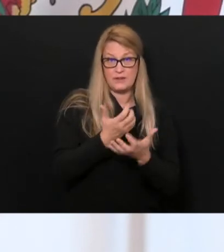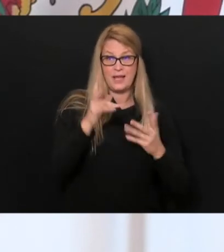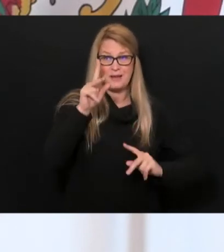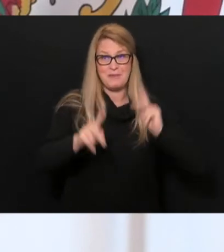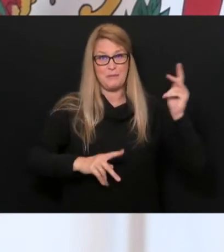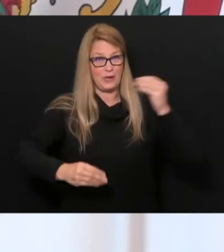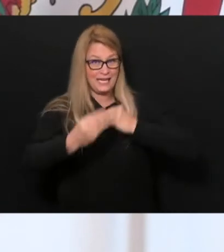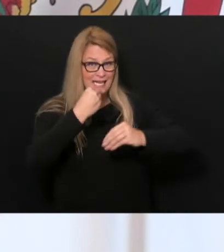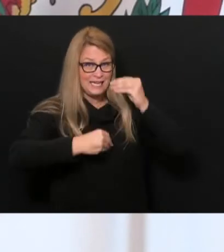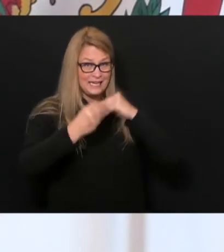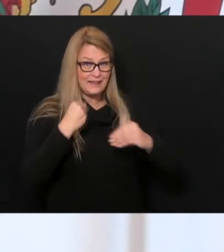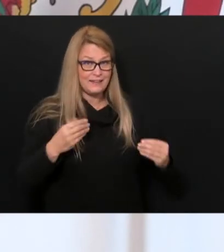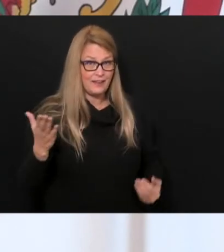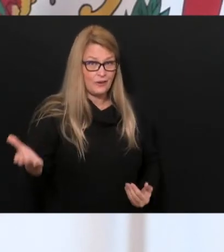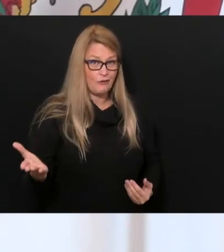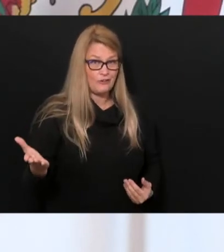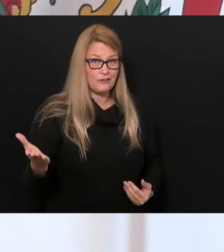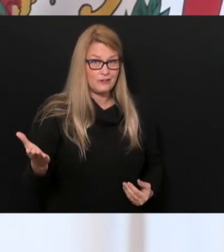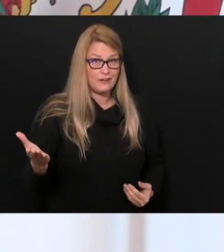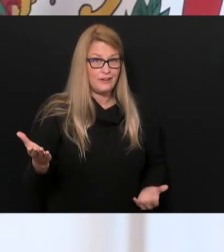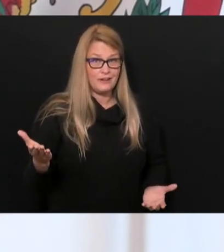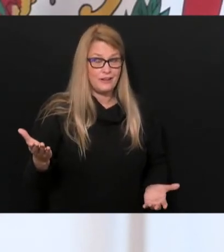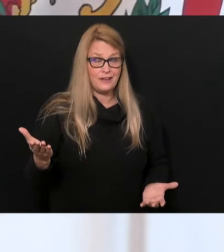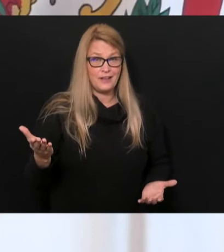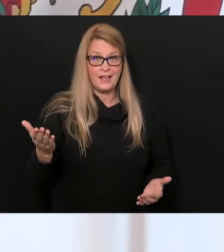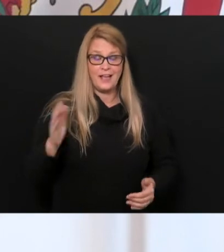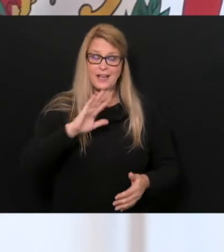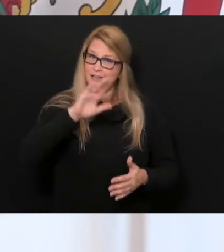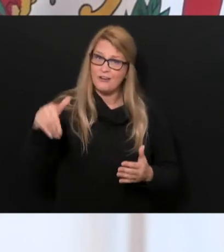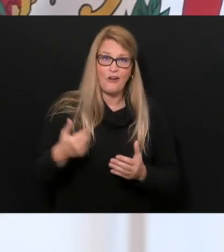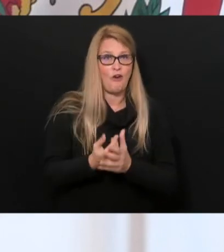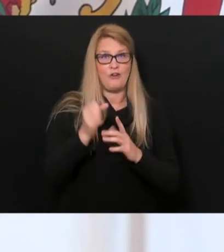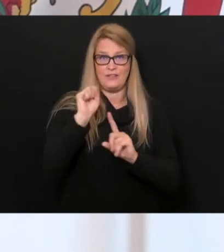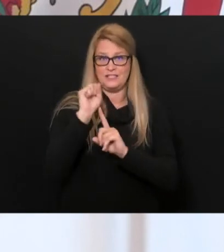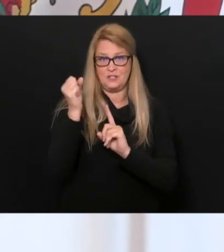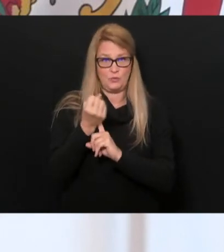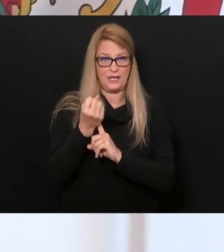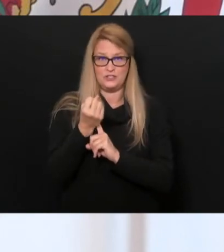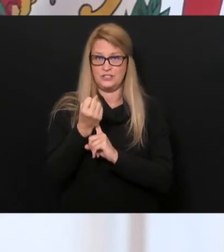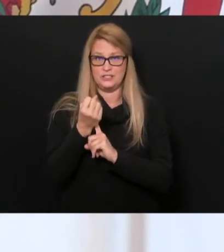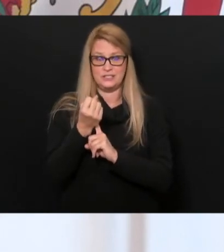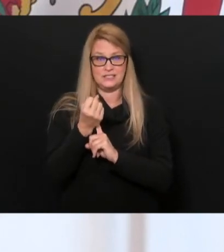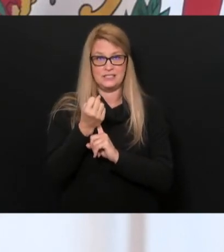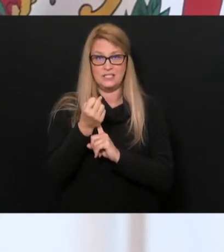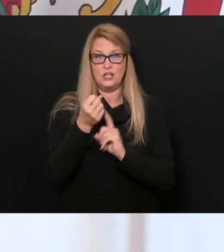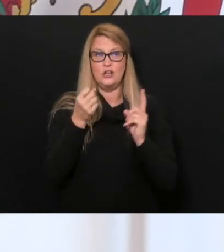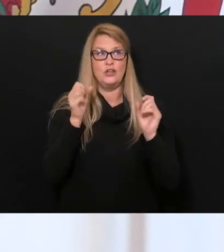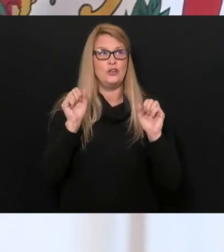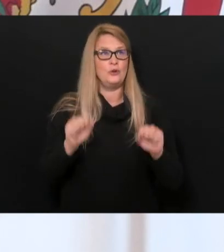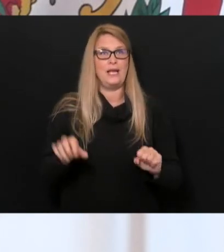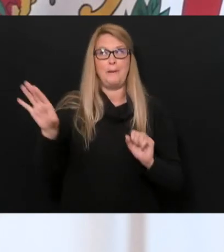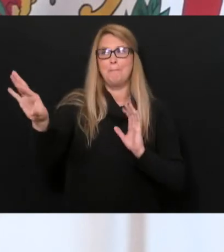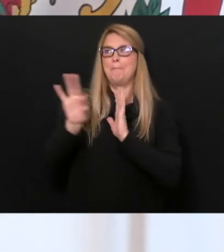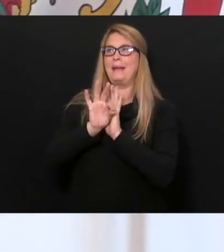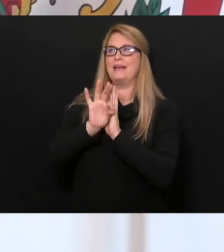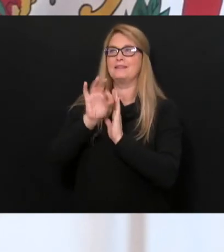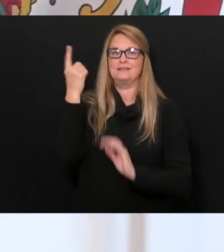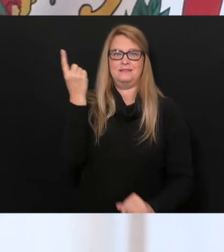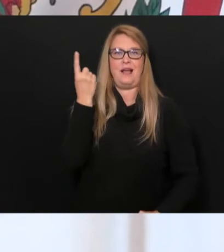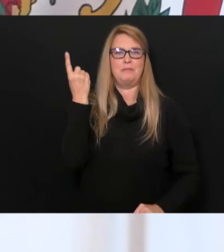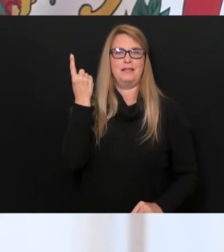there, in every situation across this state. You can come up with something. You can come